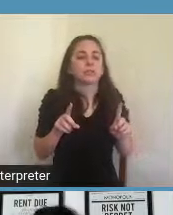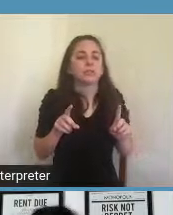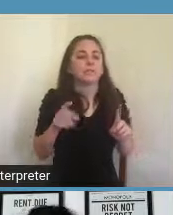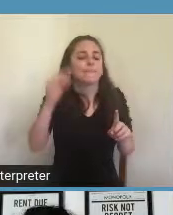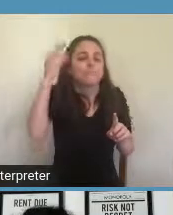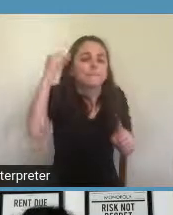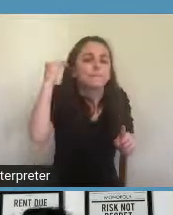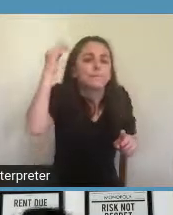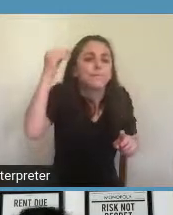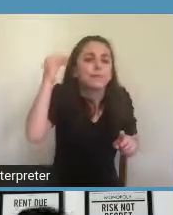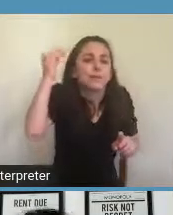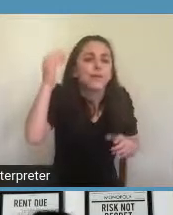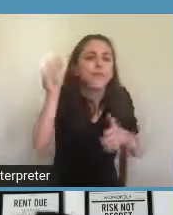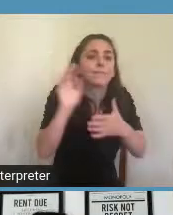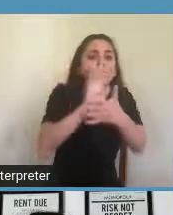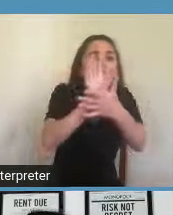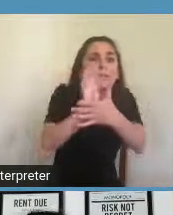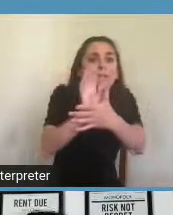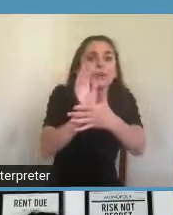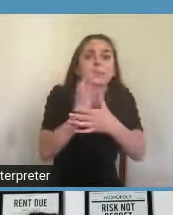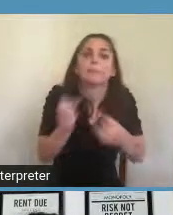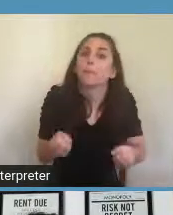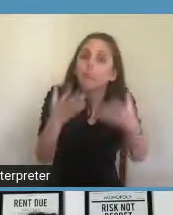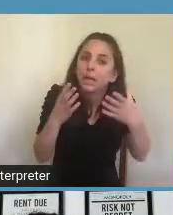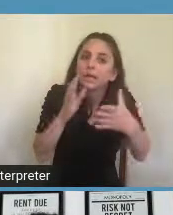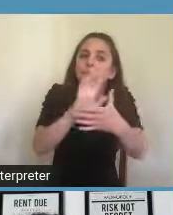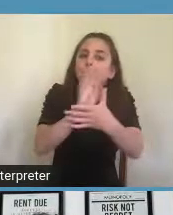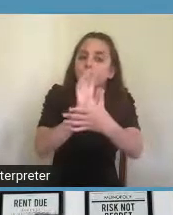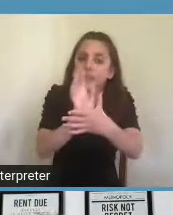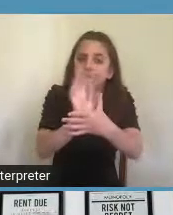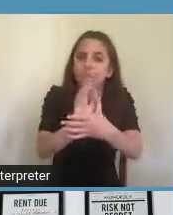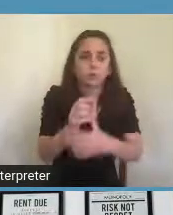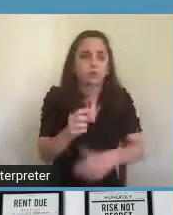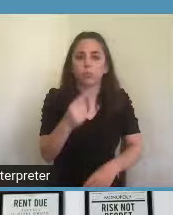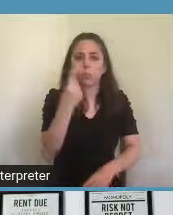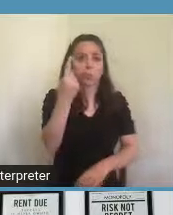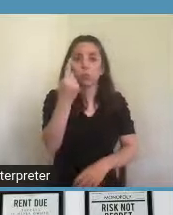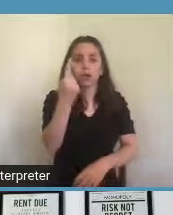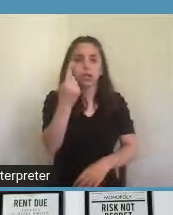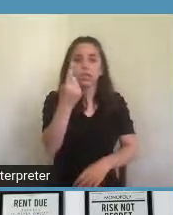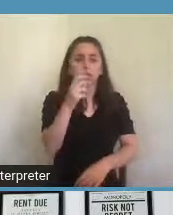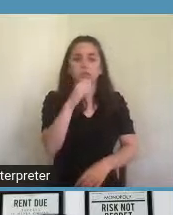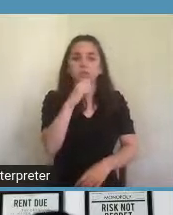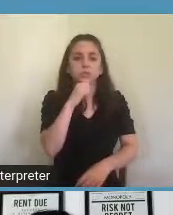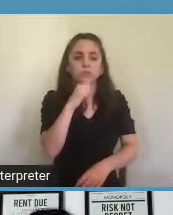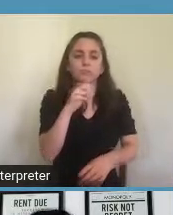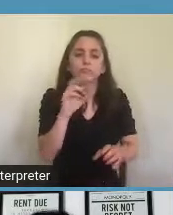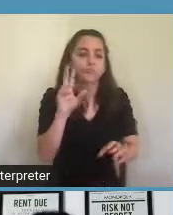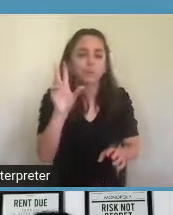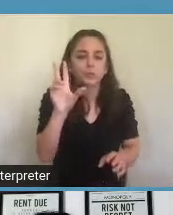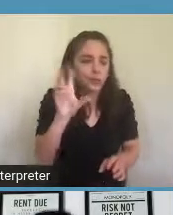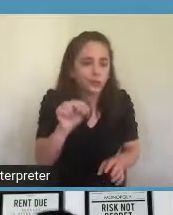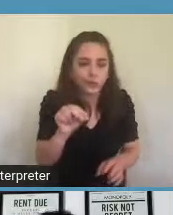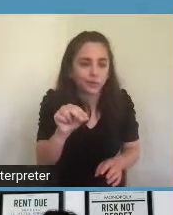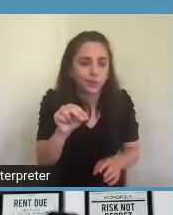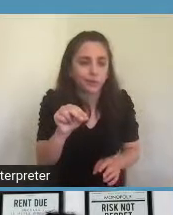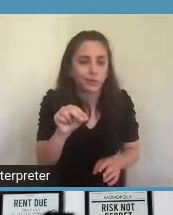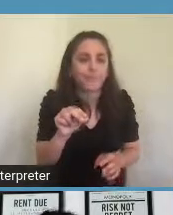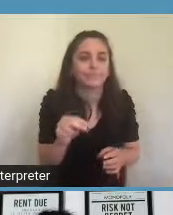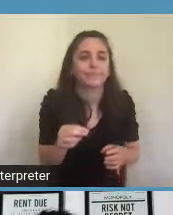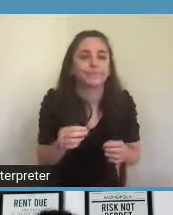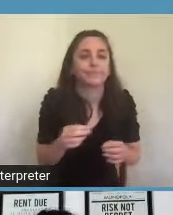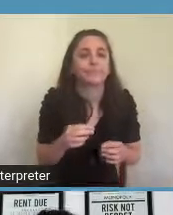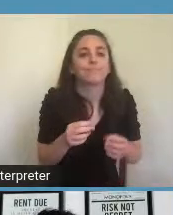about videos in a series, not one video, but how can you just squeeze and maximize the kind